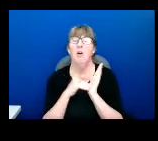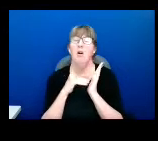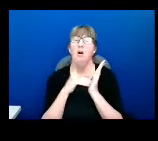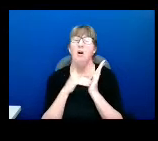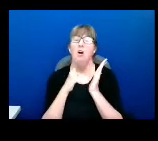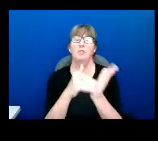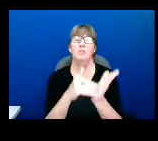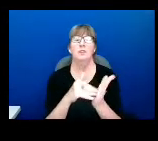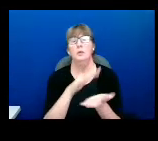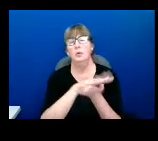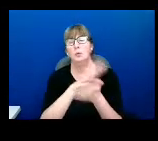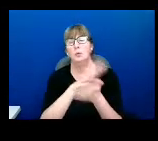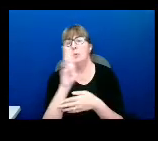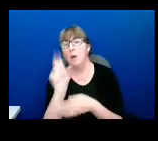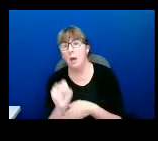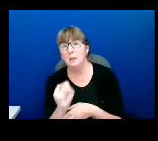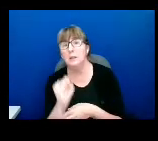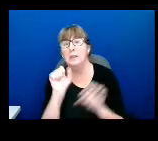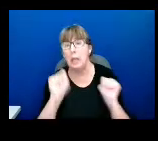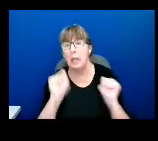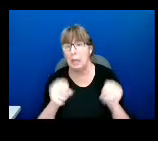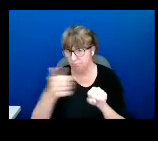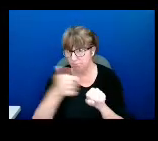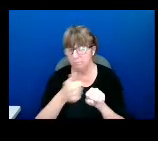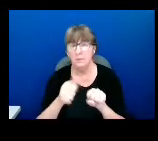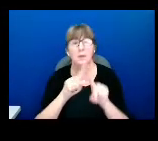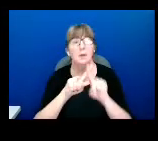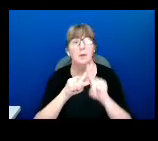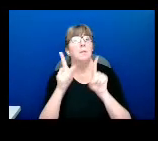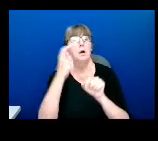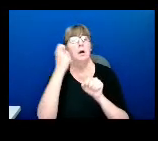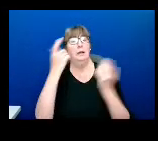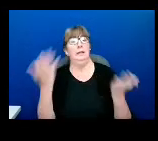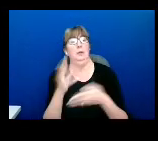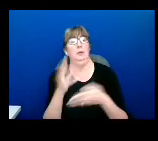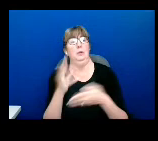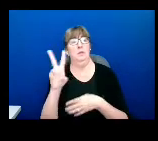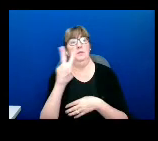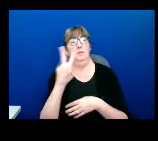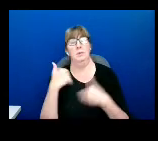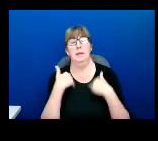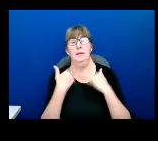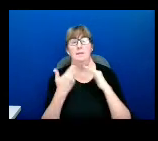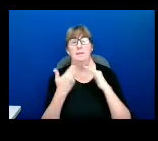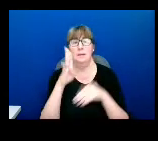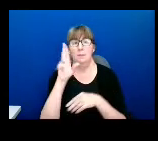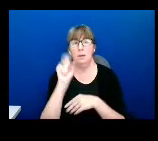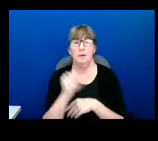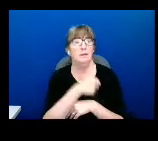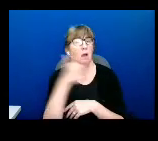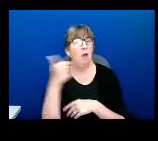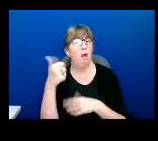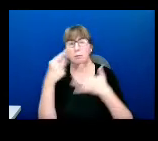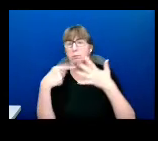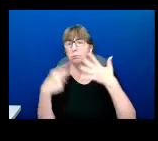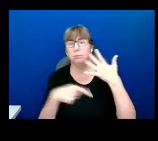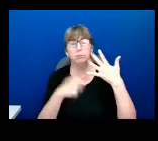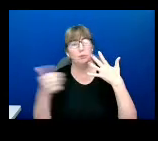school bus, but here in West Virginia, we have used city bus and other means of transportation.